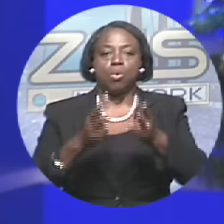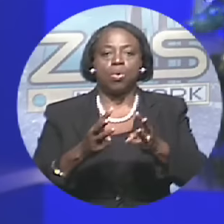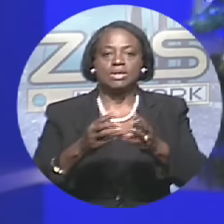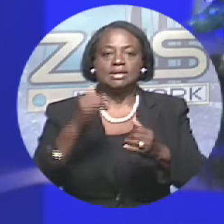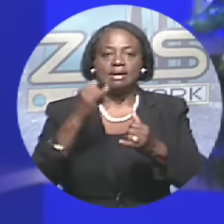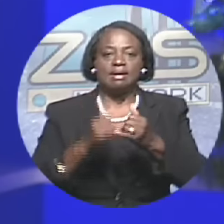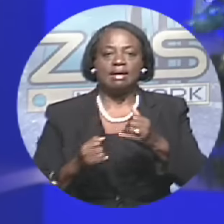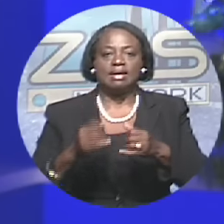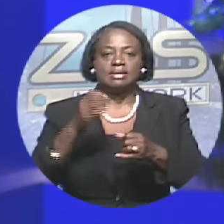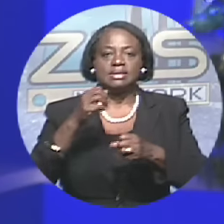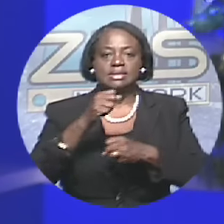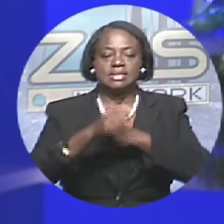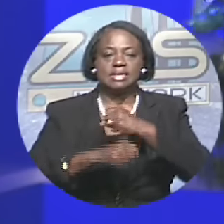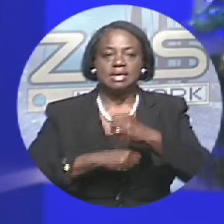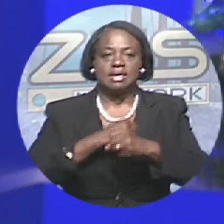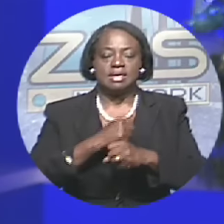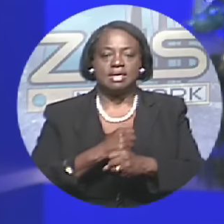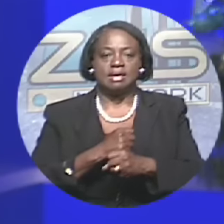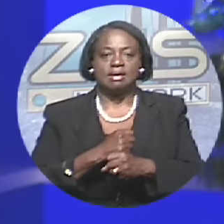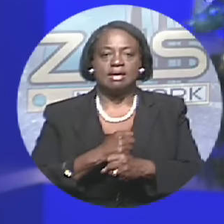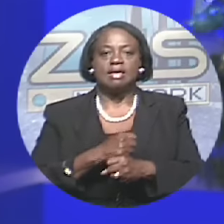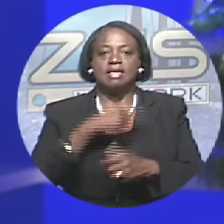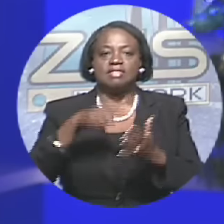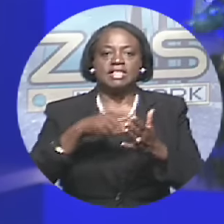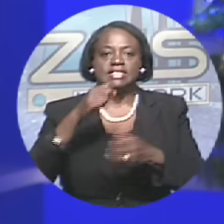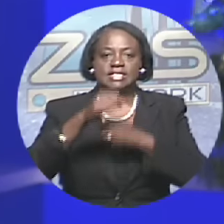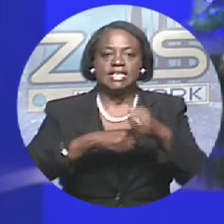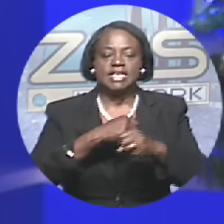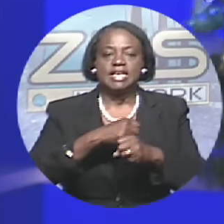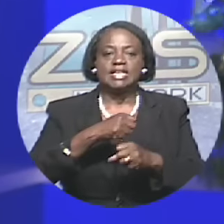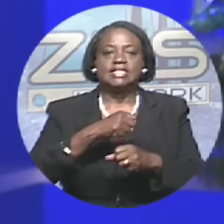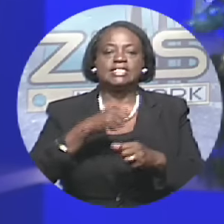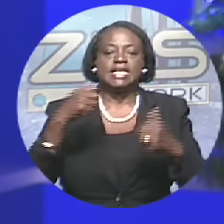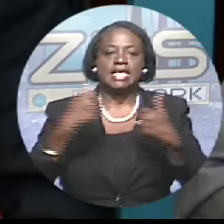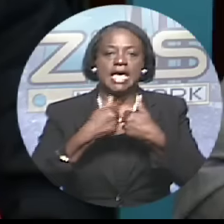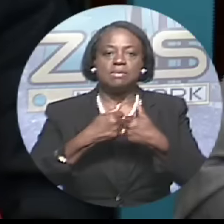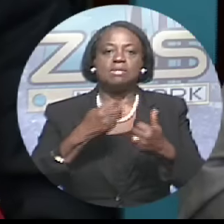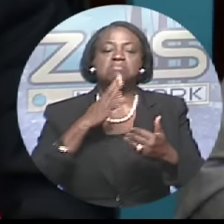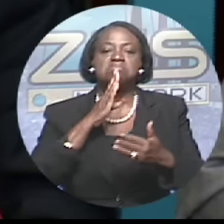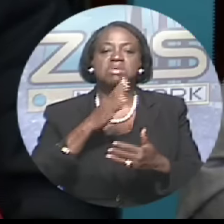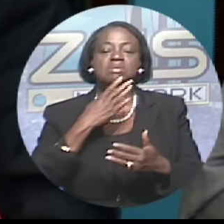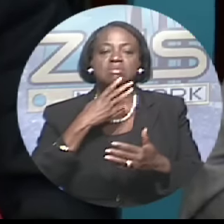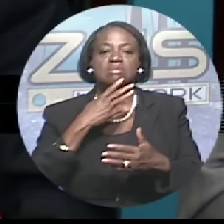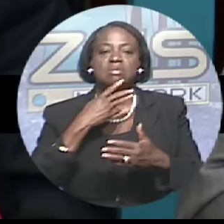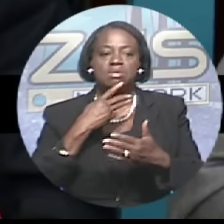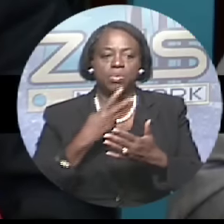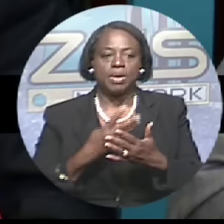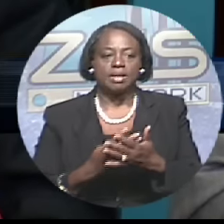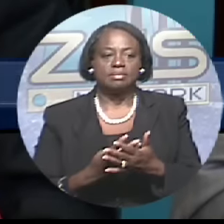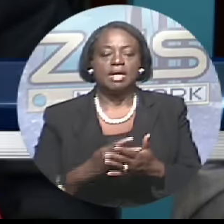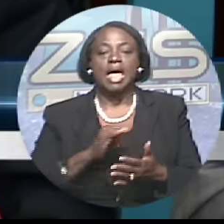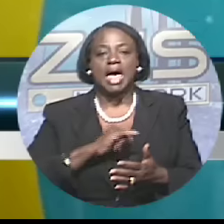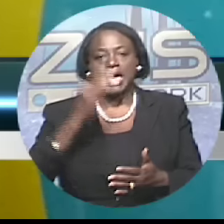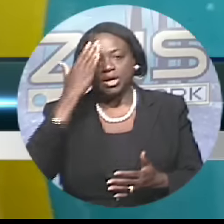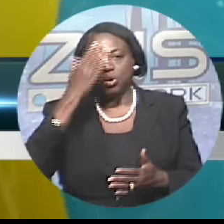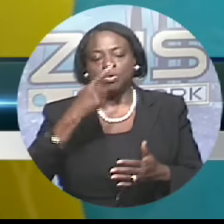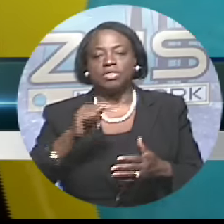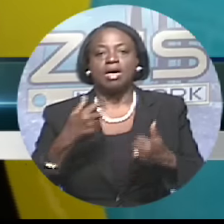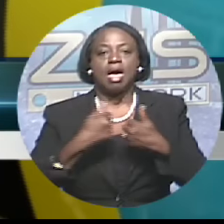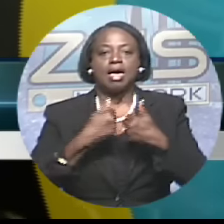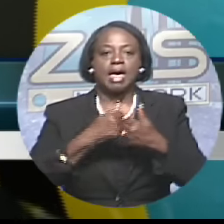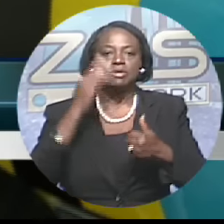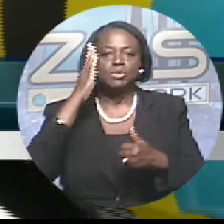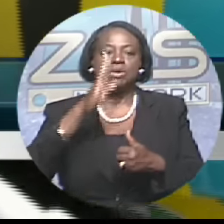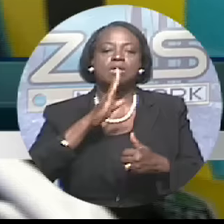overly confident that this year's game will be a thriller. I know the game's going to be great. I know Western Michigan and Middle Tennessee are